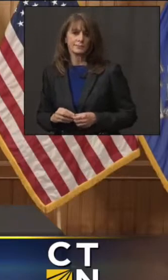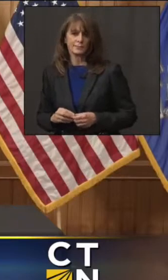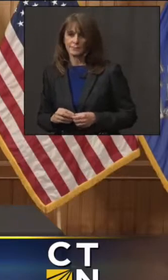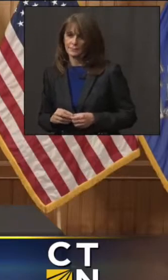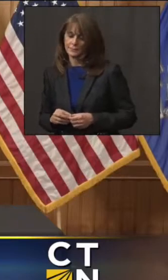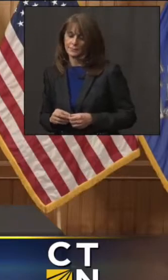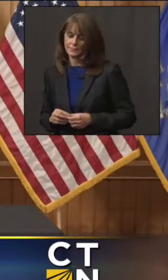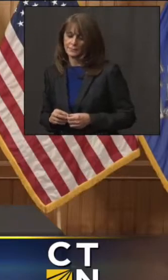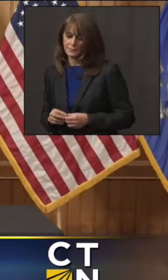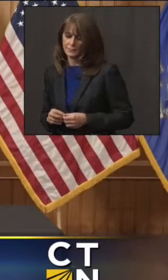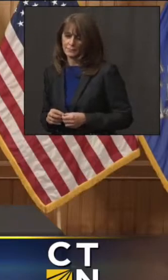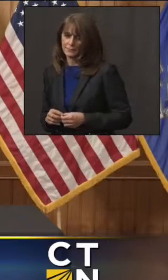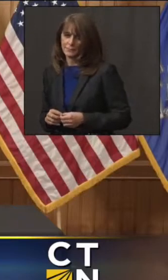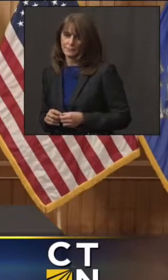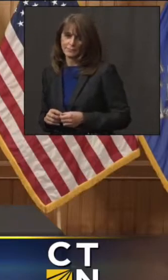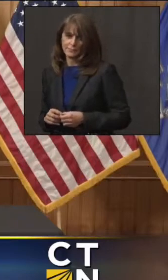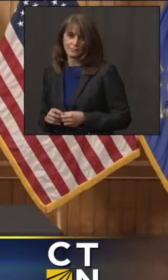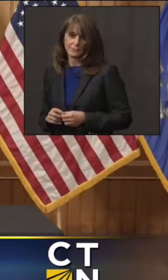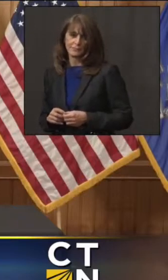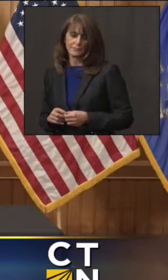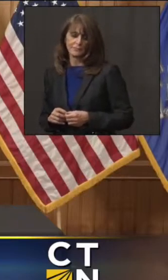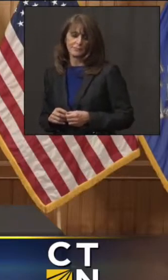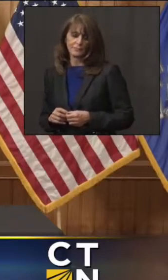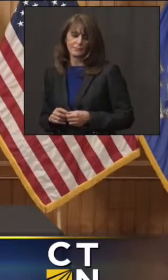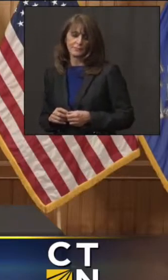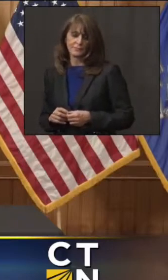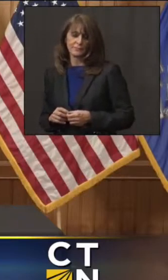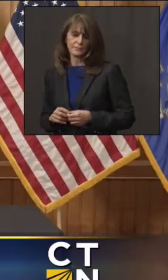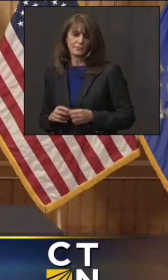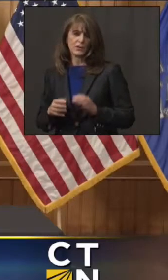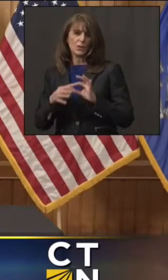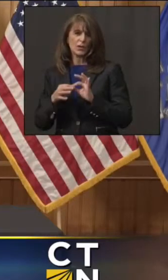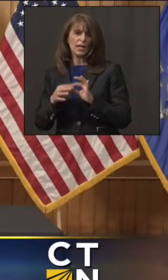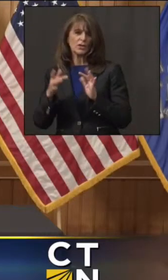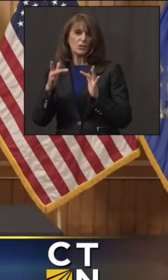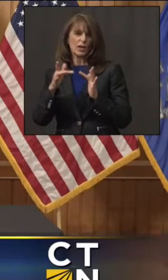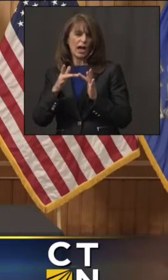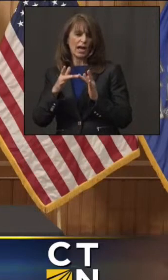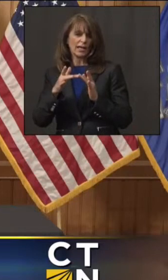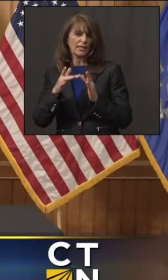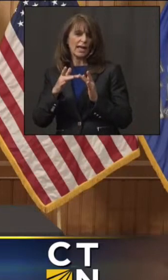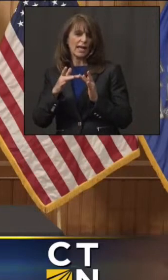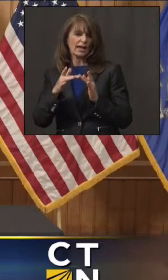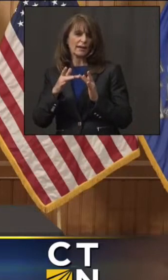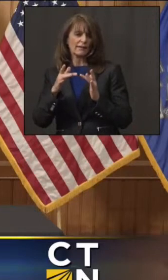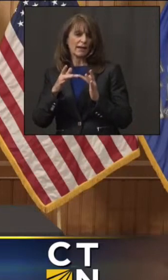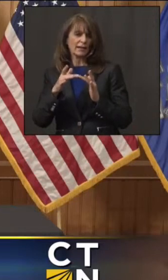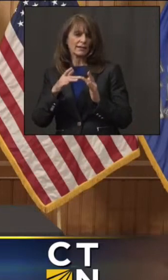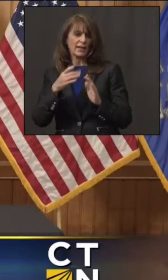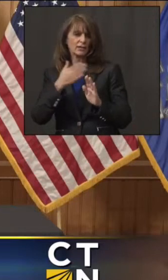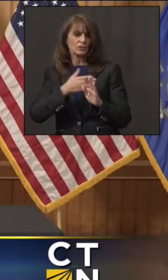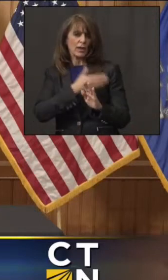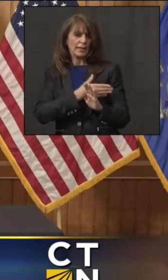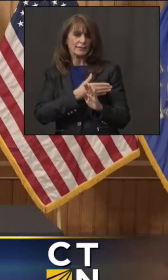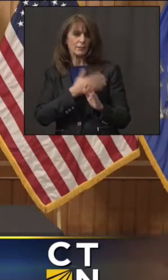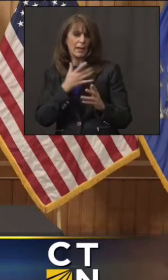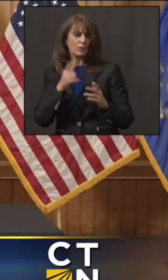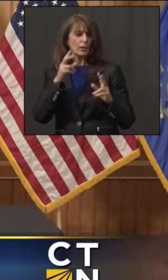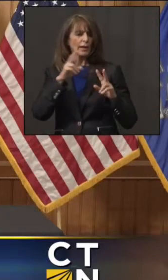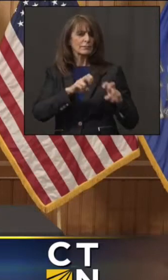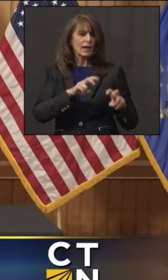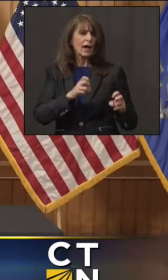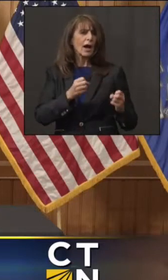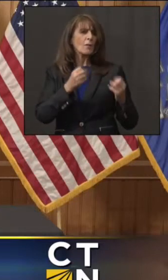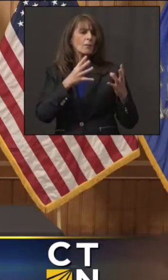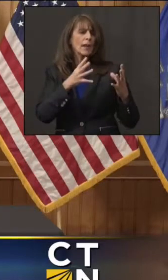to us, contact tracing results, as in, how many cases were related to restaurants or